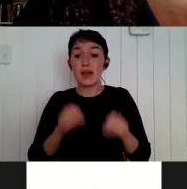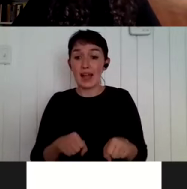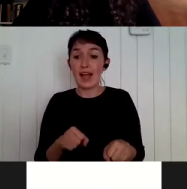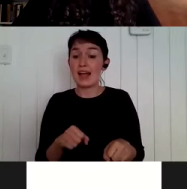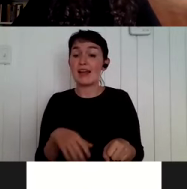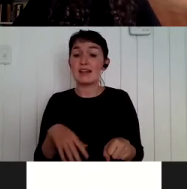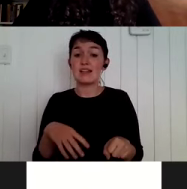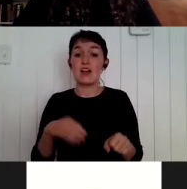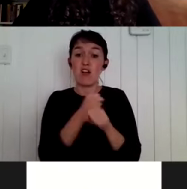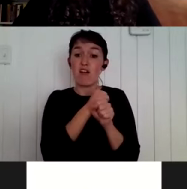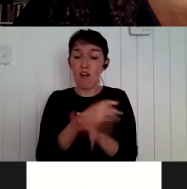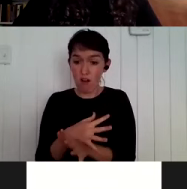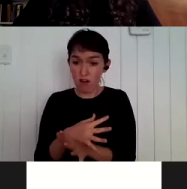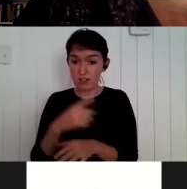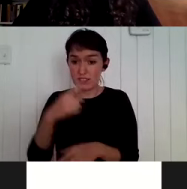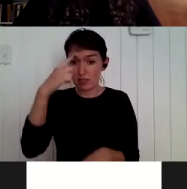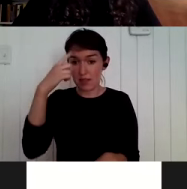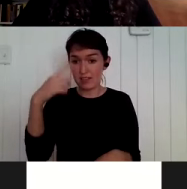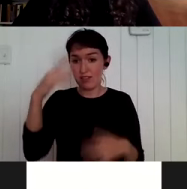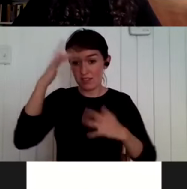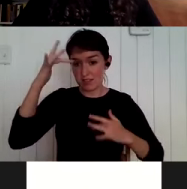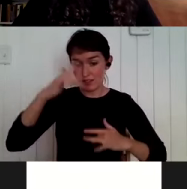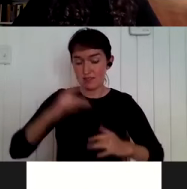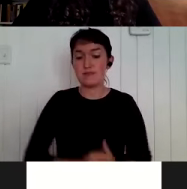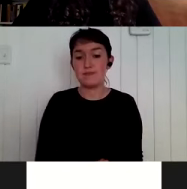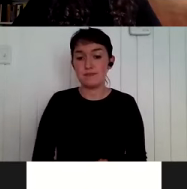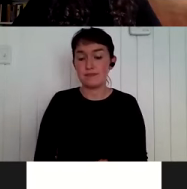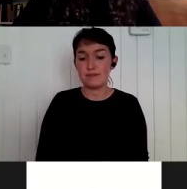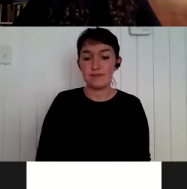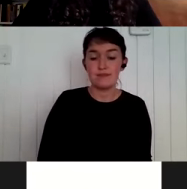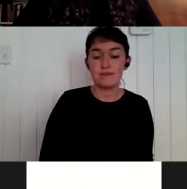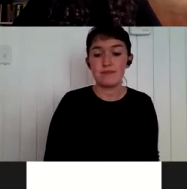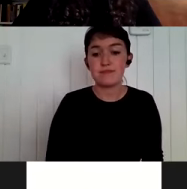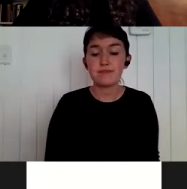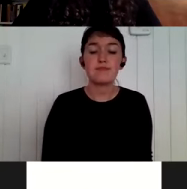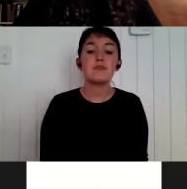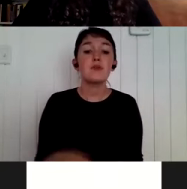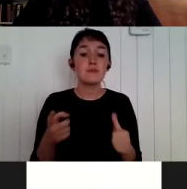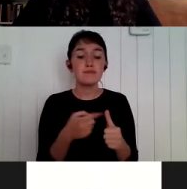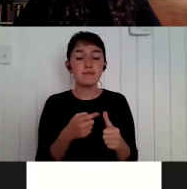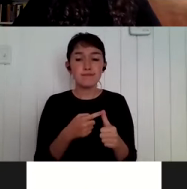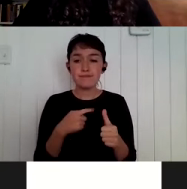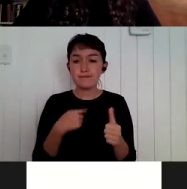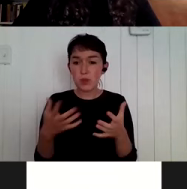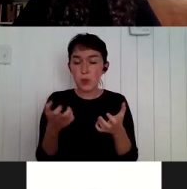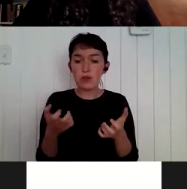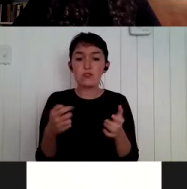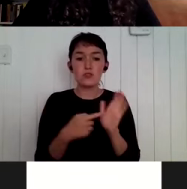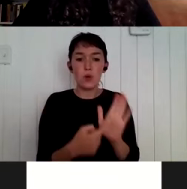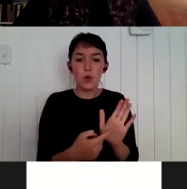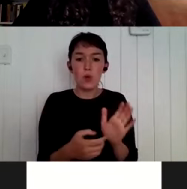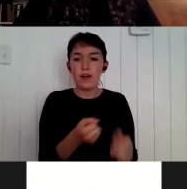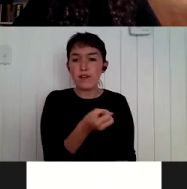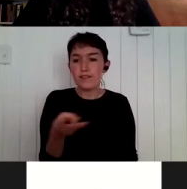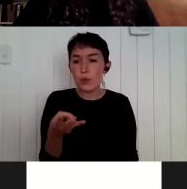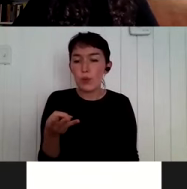see associated with mental health disorders. So what I thought I would do is first, just sort of highlight a few that are known to have